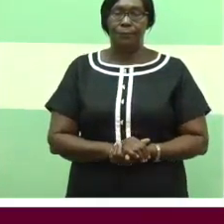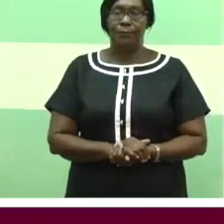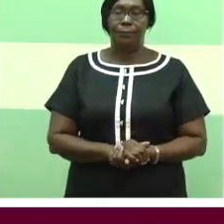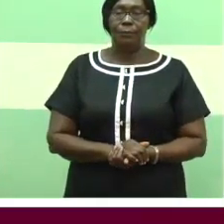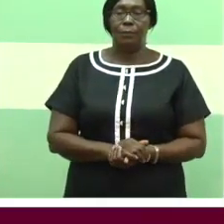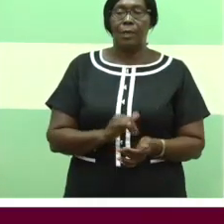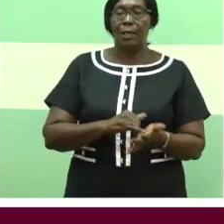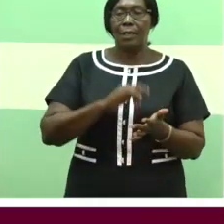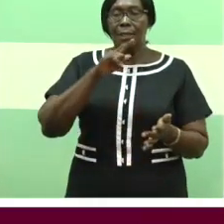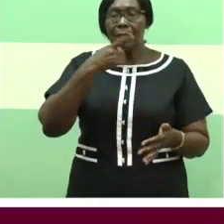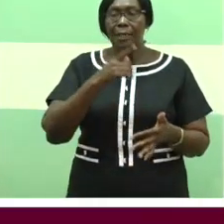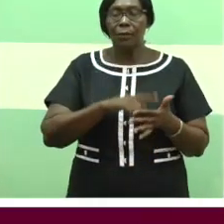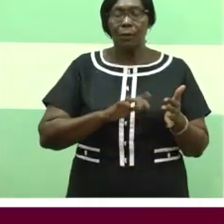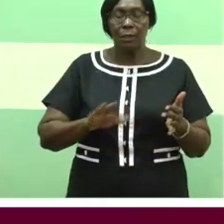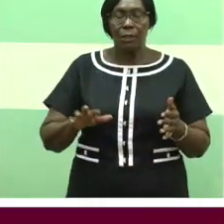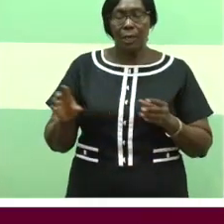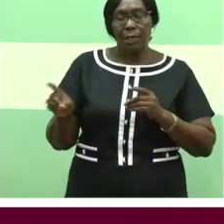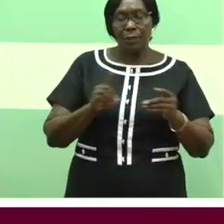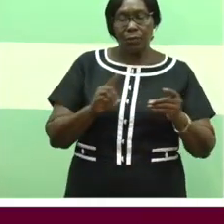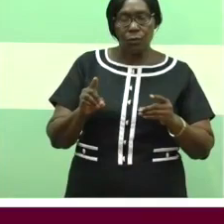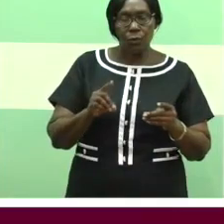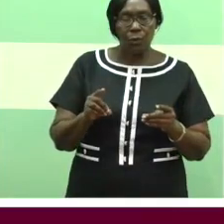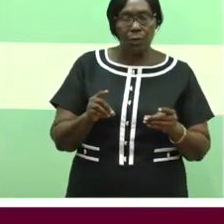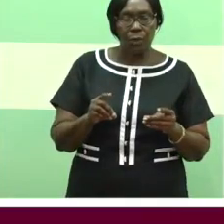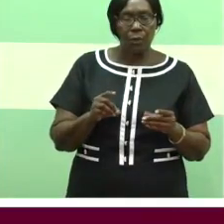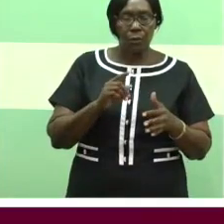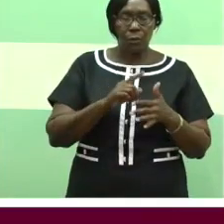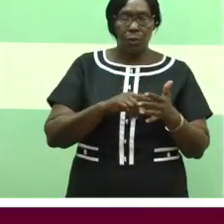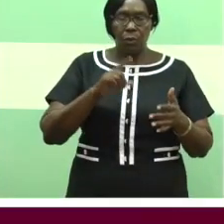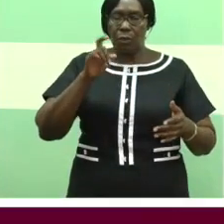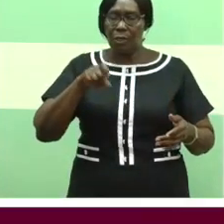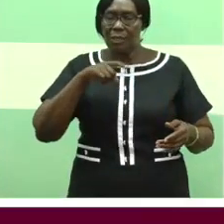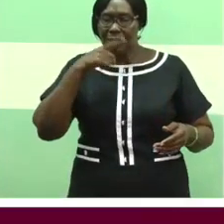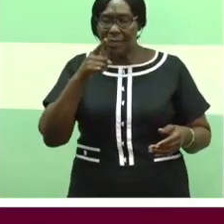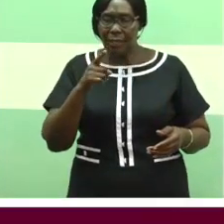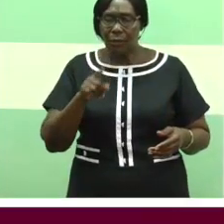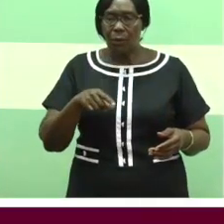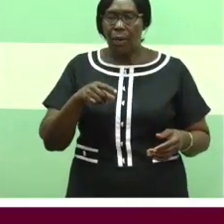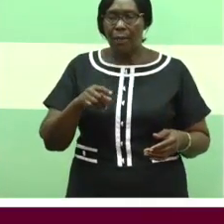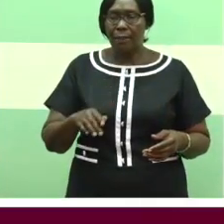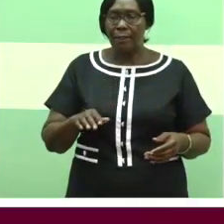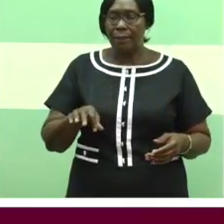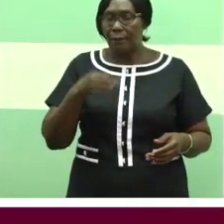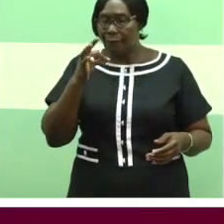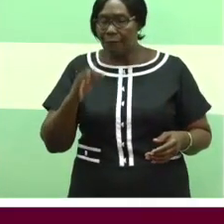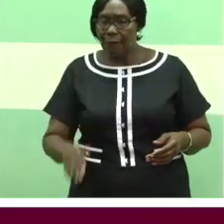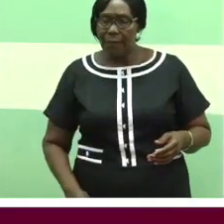It tells what the child is doing. So you wouldn't say to the child, go and feed the dog at 10